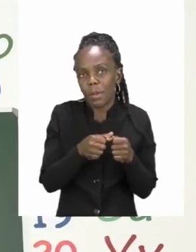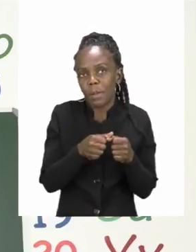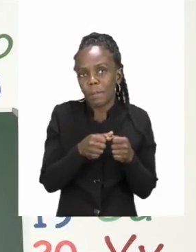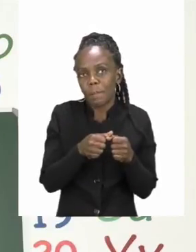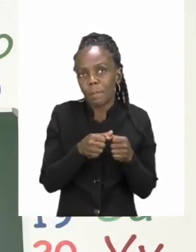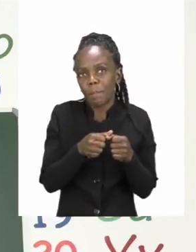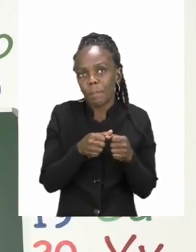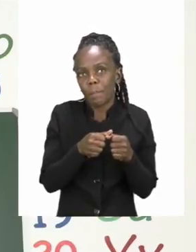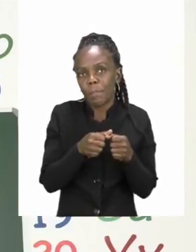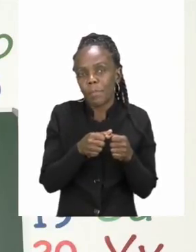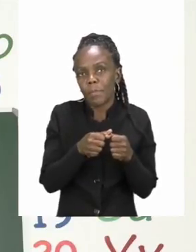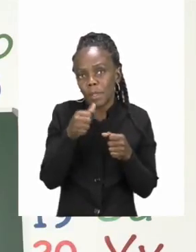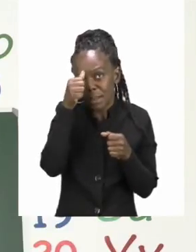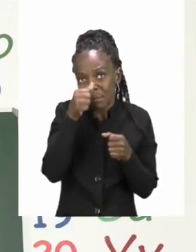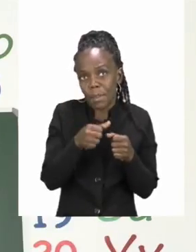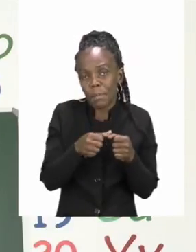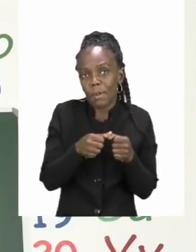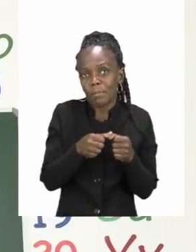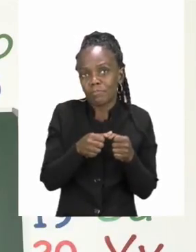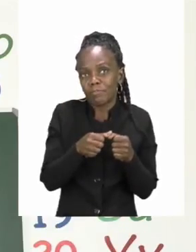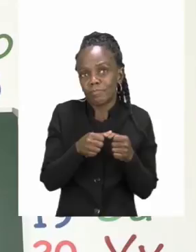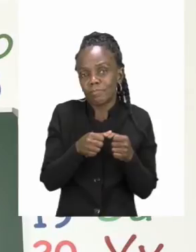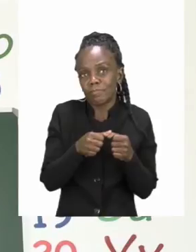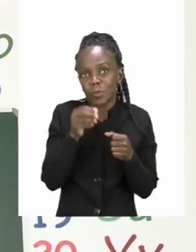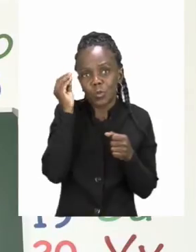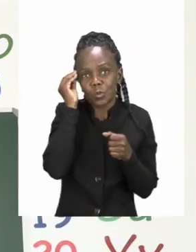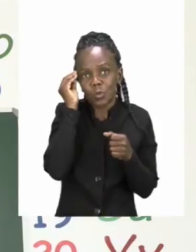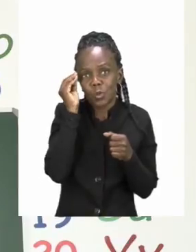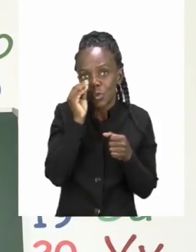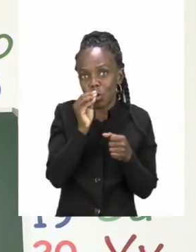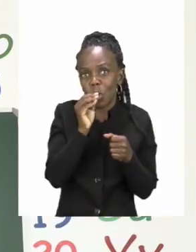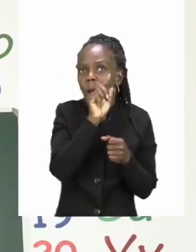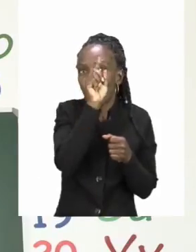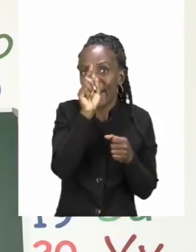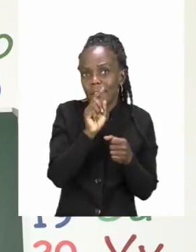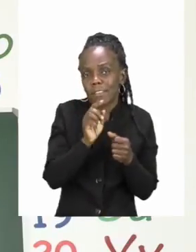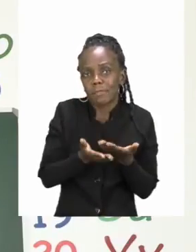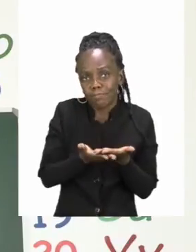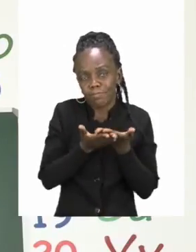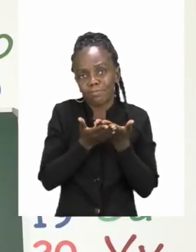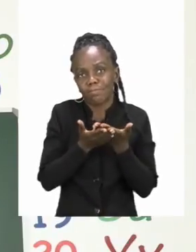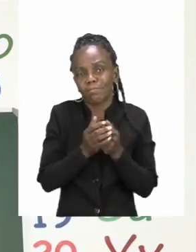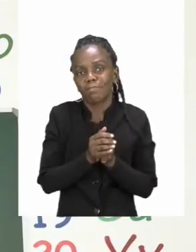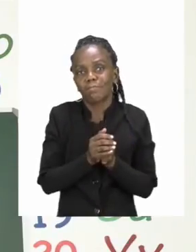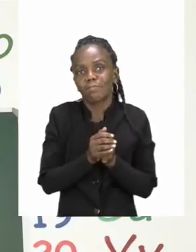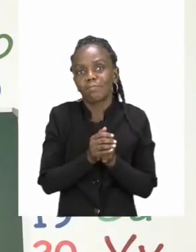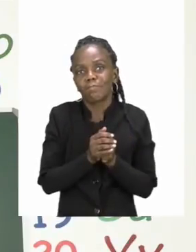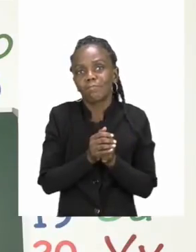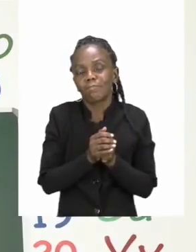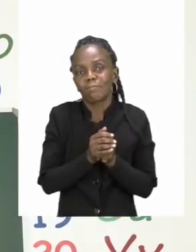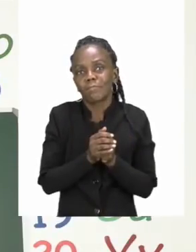stuck in the middle of an exercise, please ask for help. Now, let